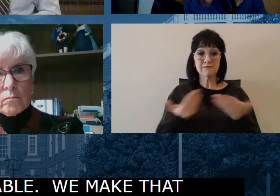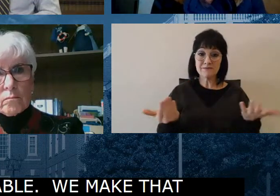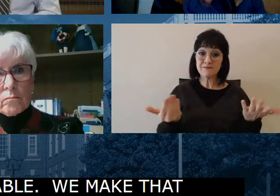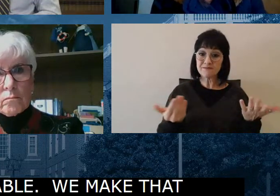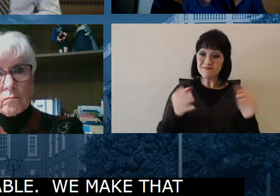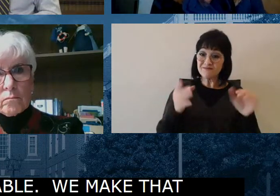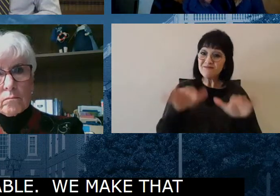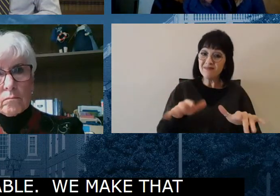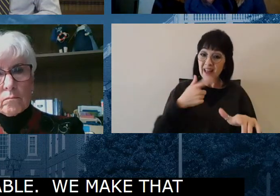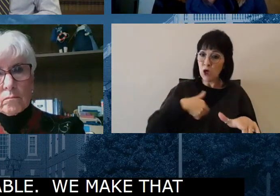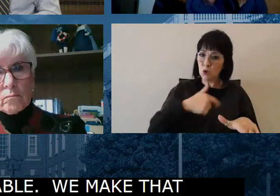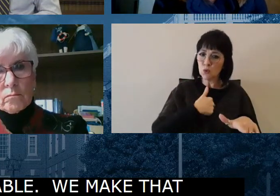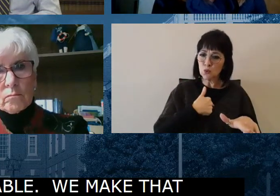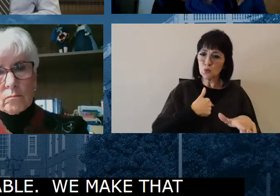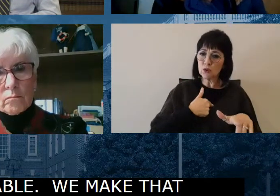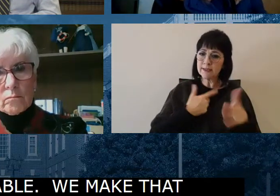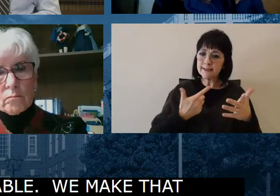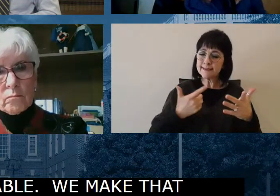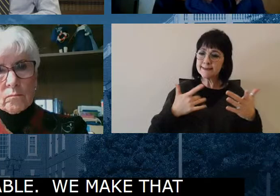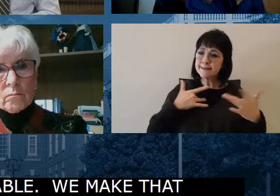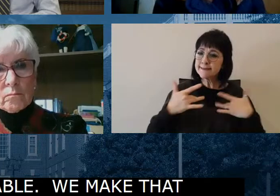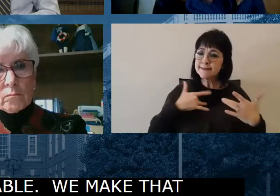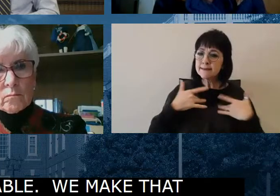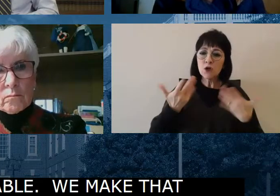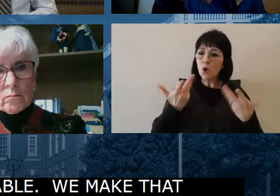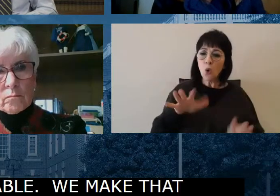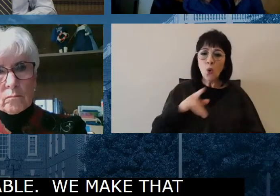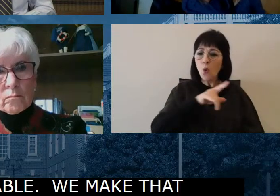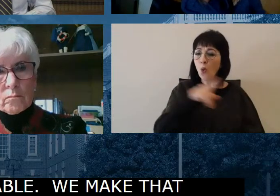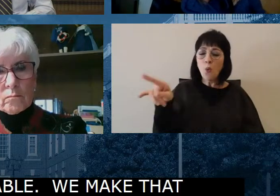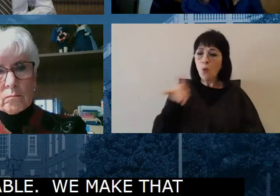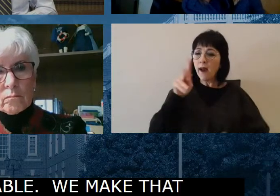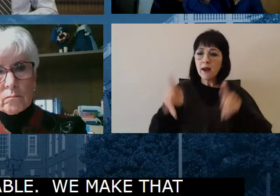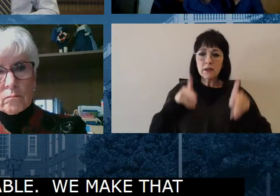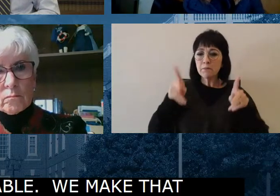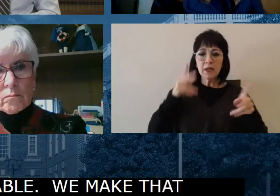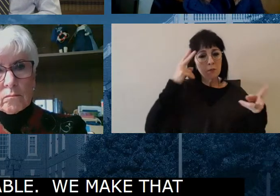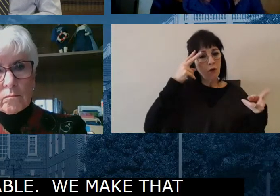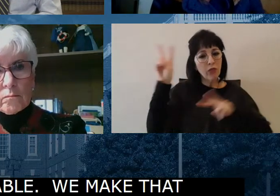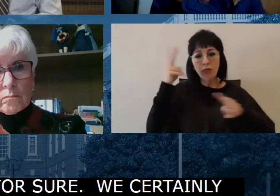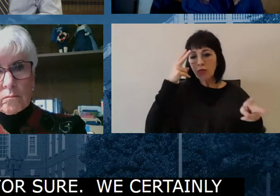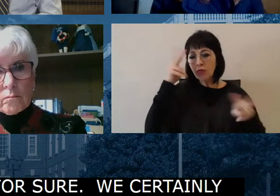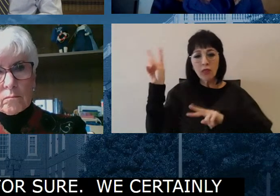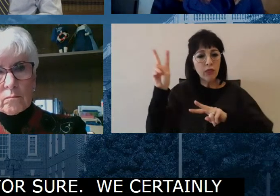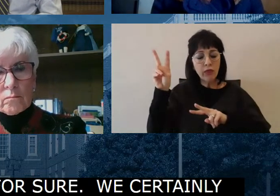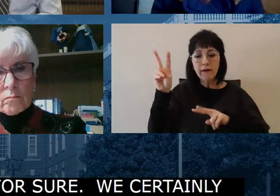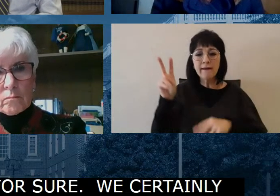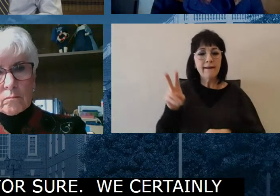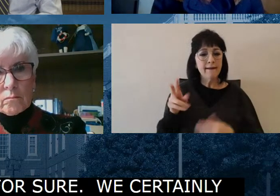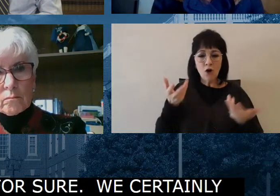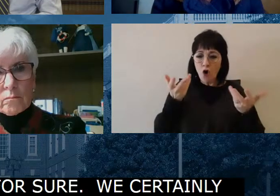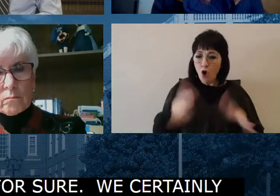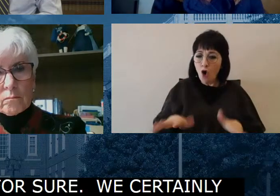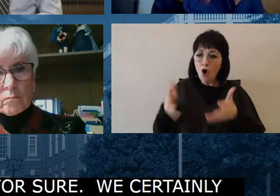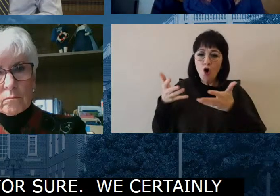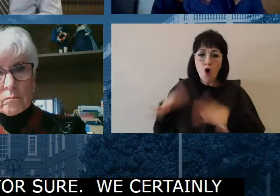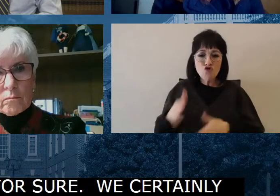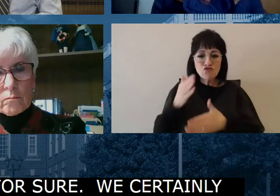we'll be looking at because we don't want to have any misperceptions, just like the misperception or